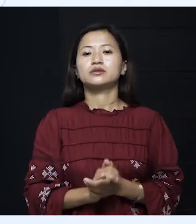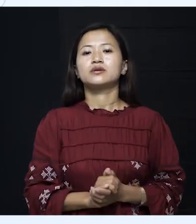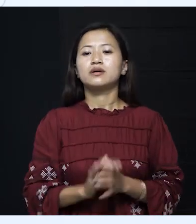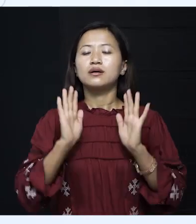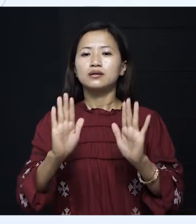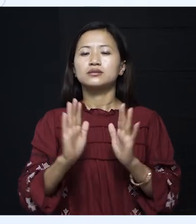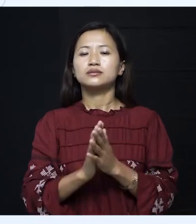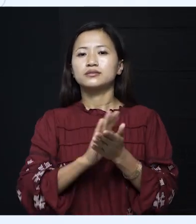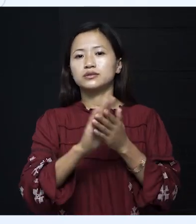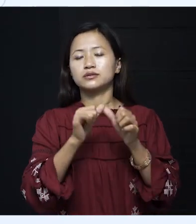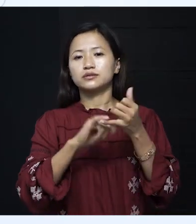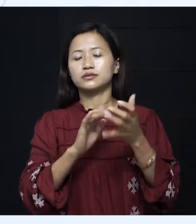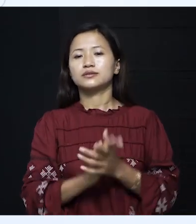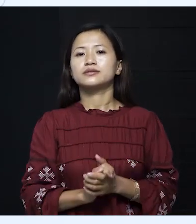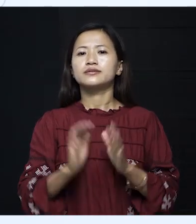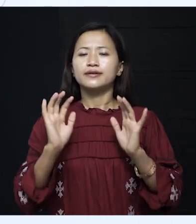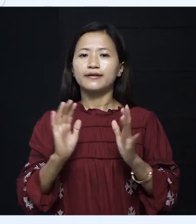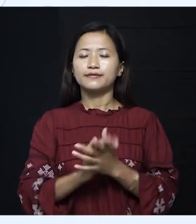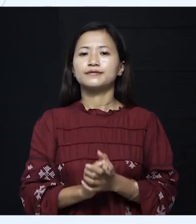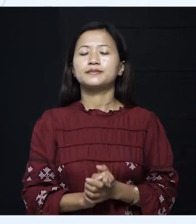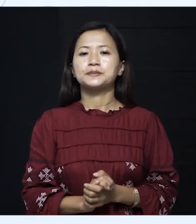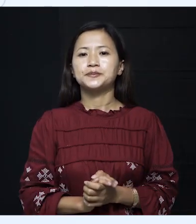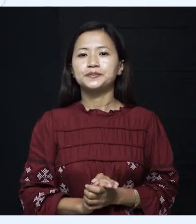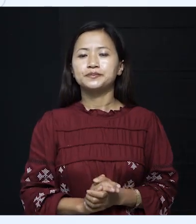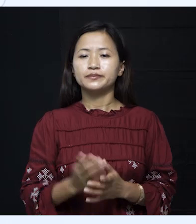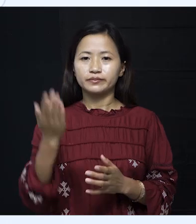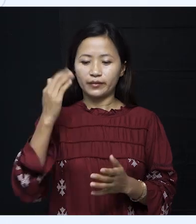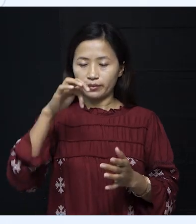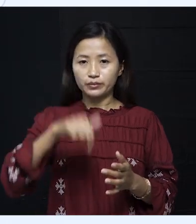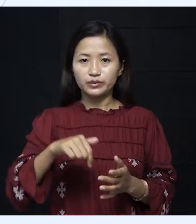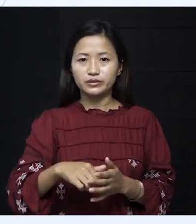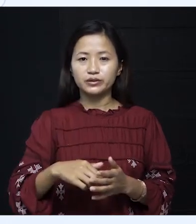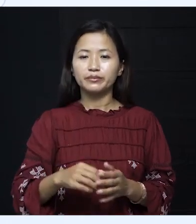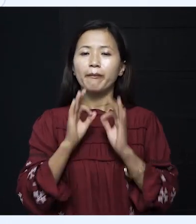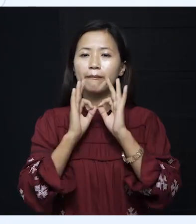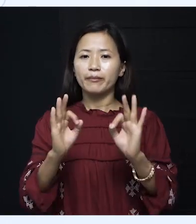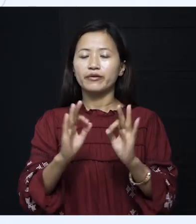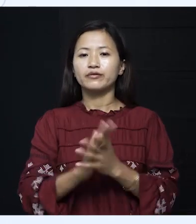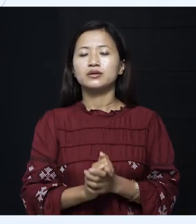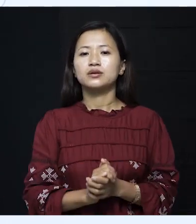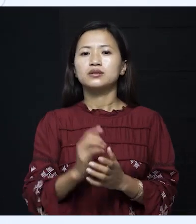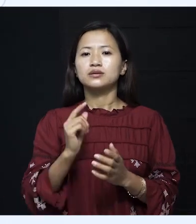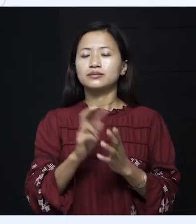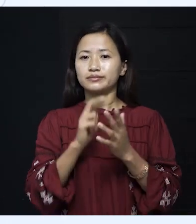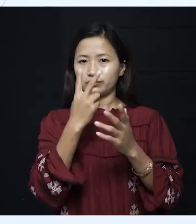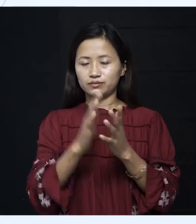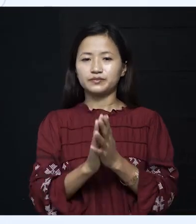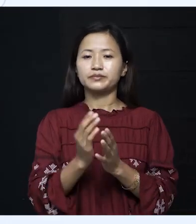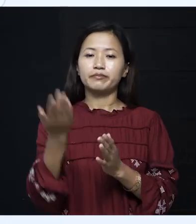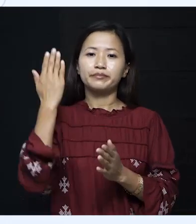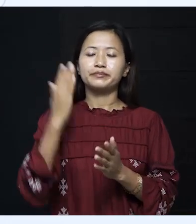and have. Now, these we use it in the present perfect, and this we use it in the